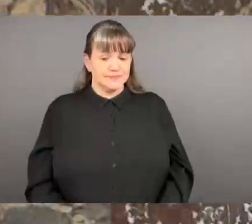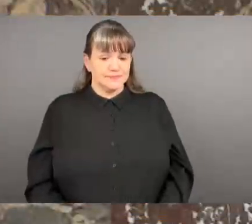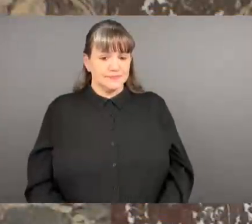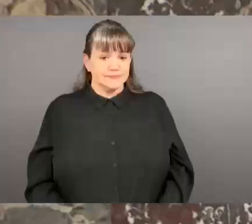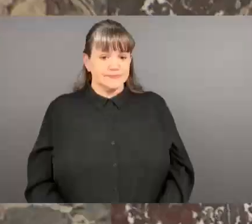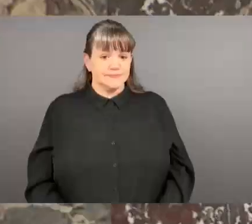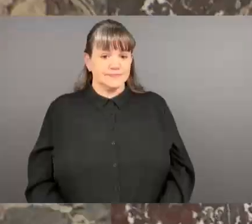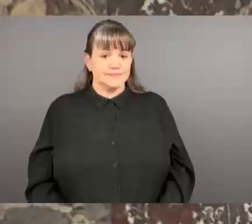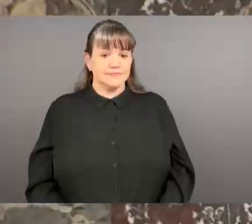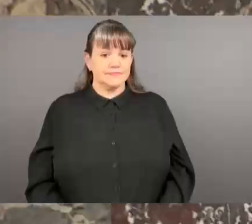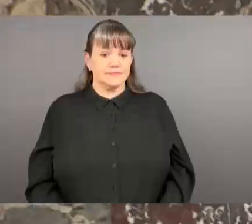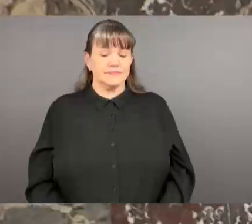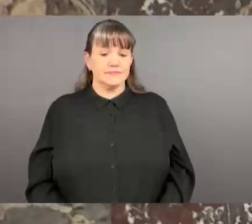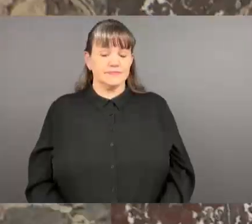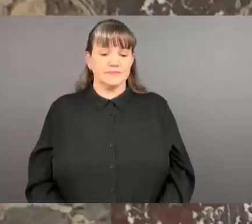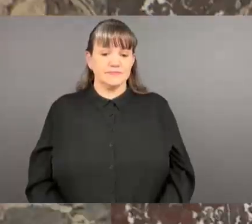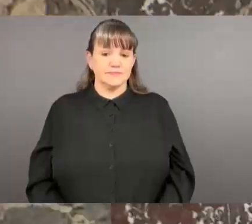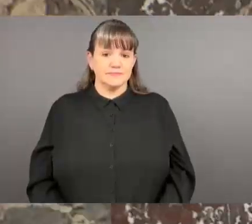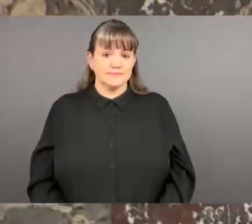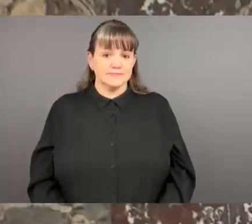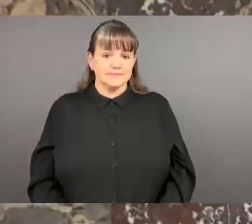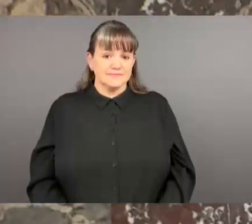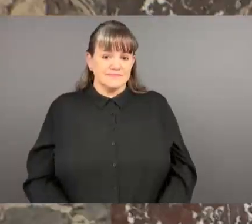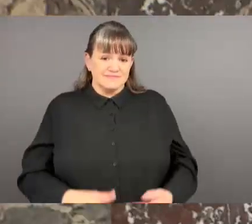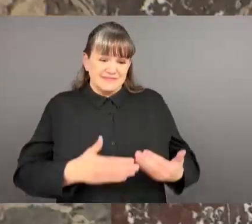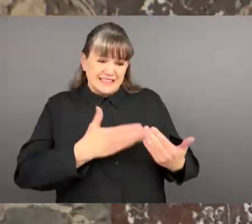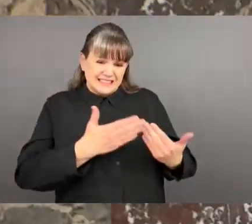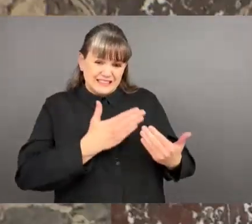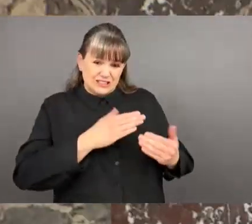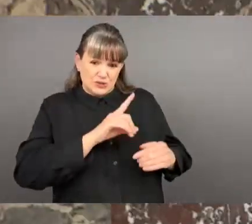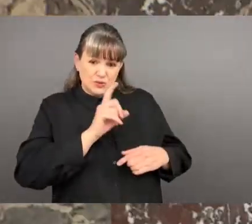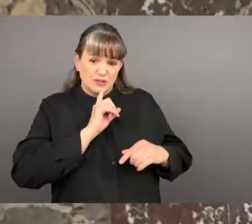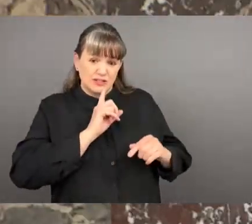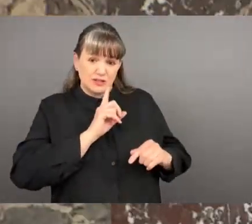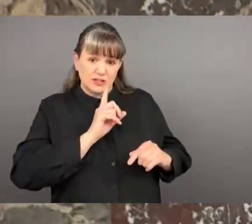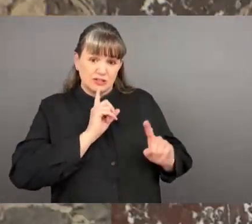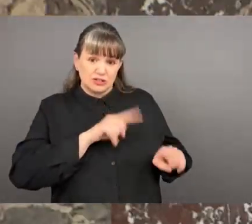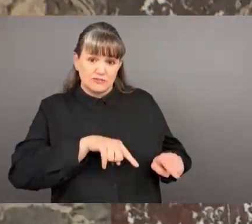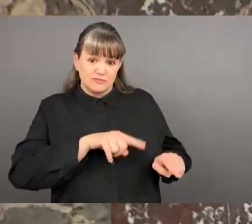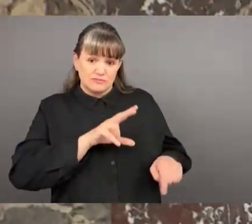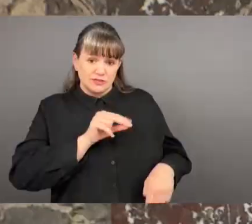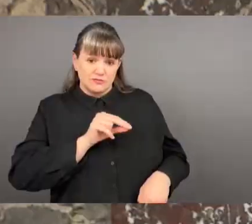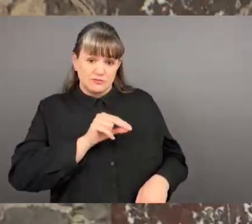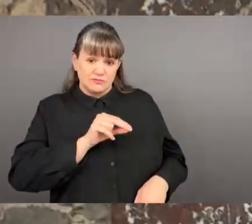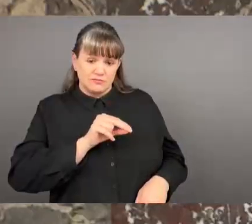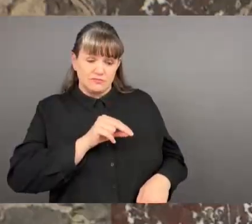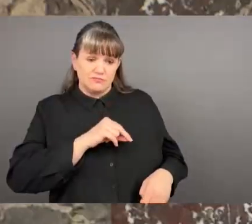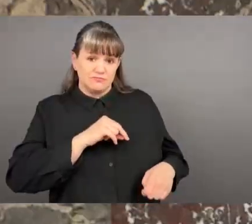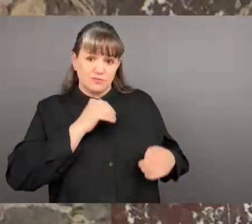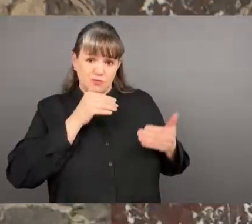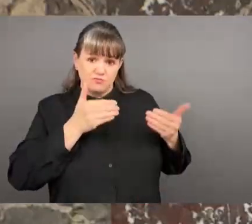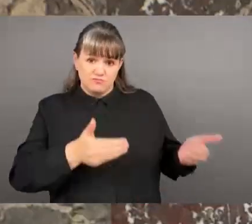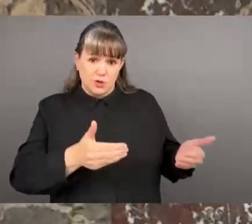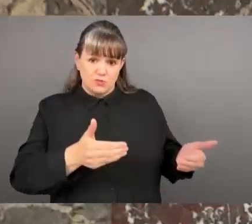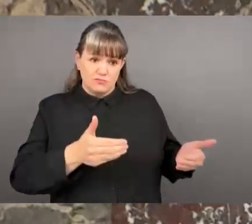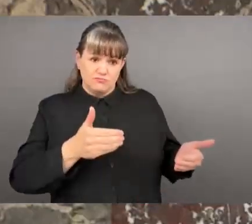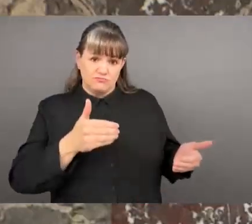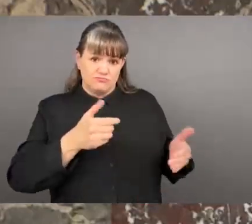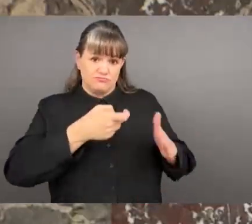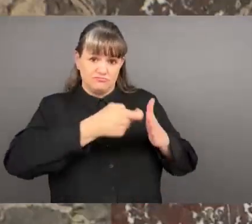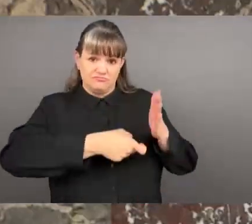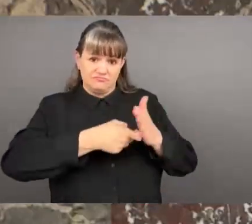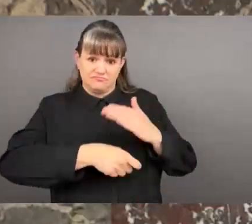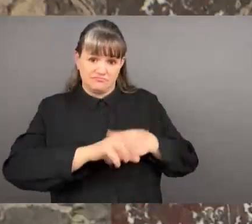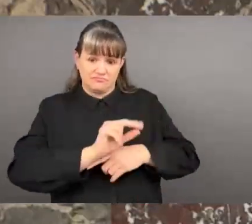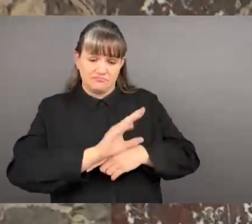That's an easy question. No, we won't be doing those things. In fact, we're the government that took the tolls off the bridges with the leader of the